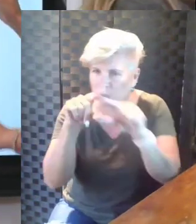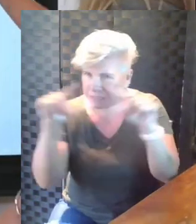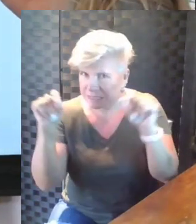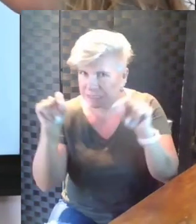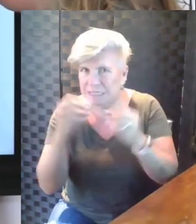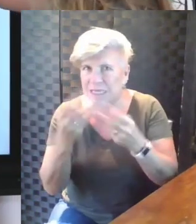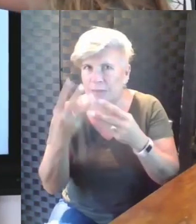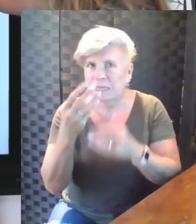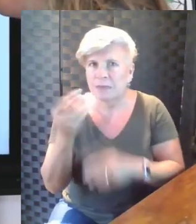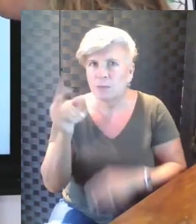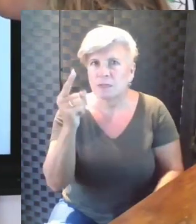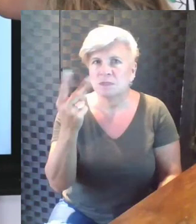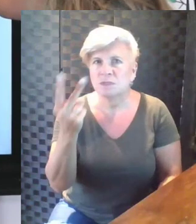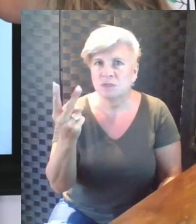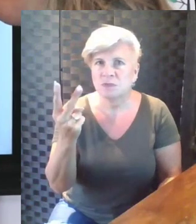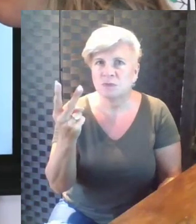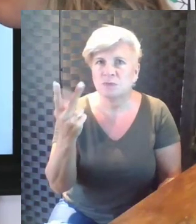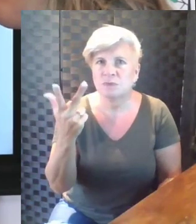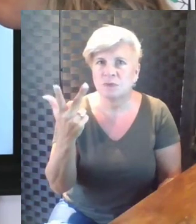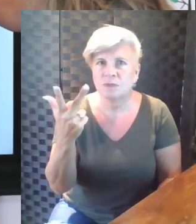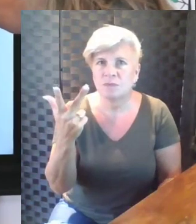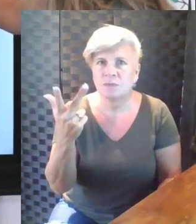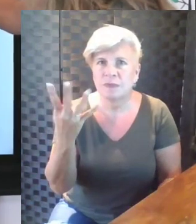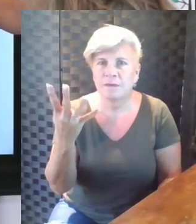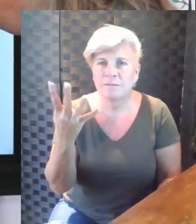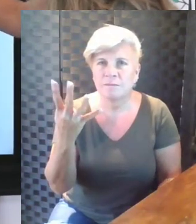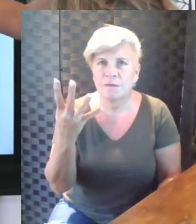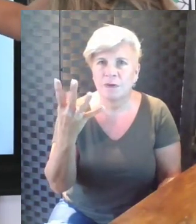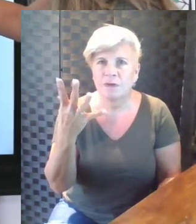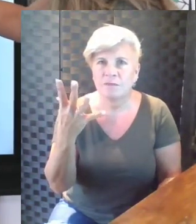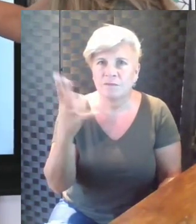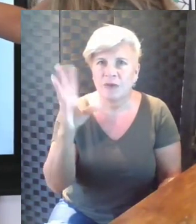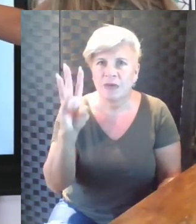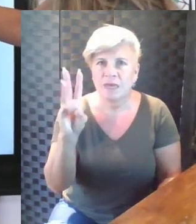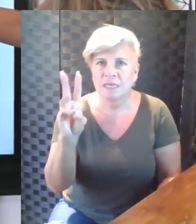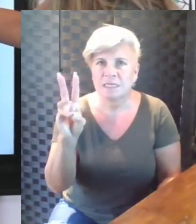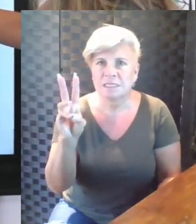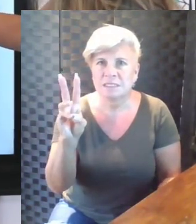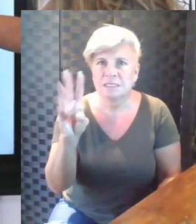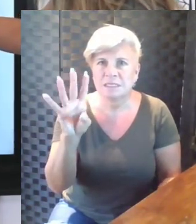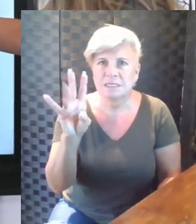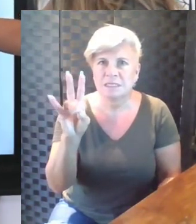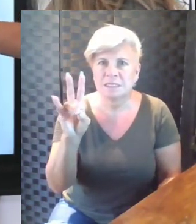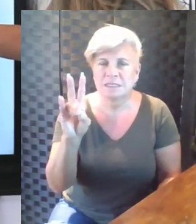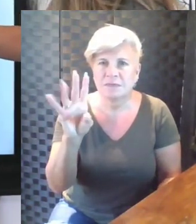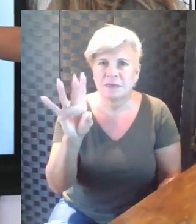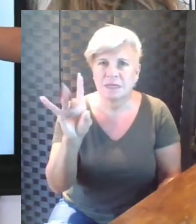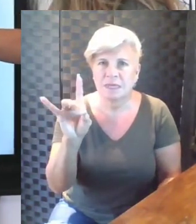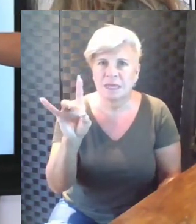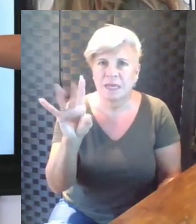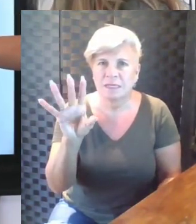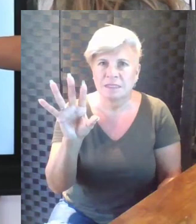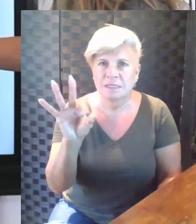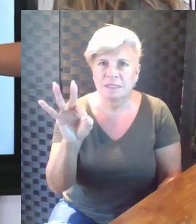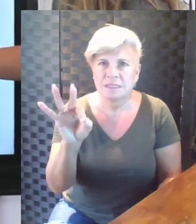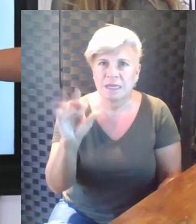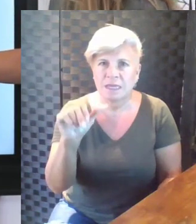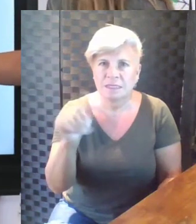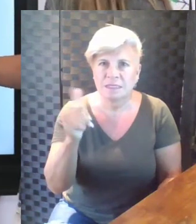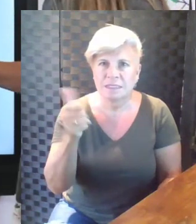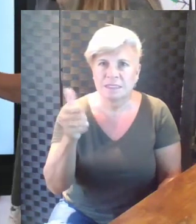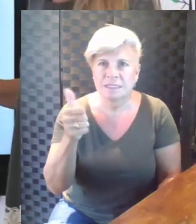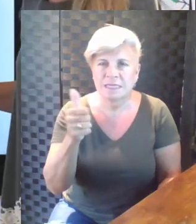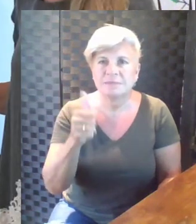cubes make this up? 1, 2, 3, 4, 5, 6, 7, 8,